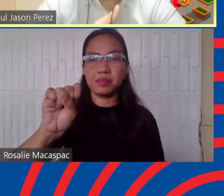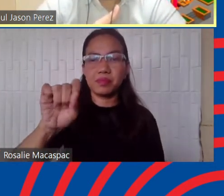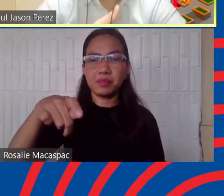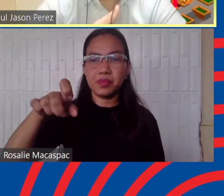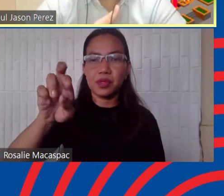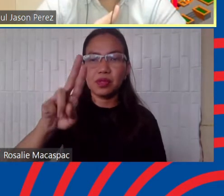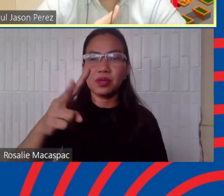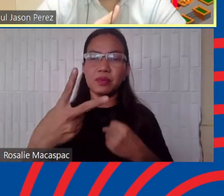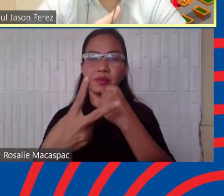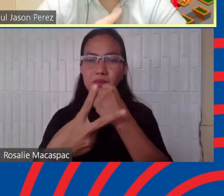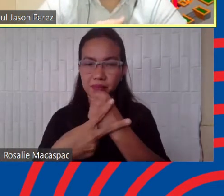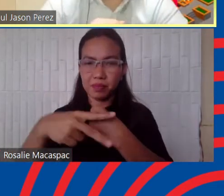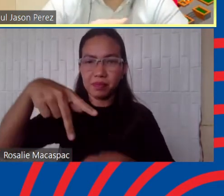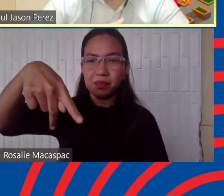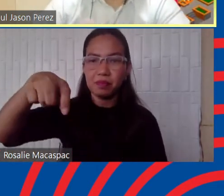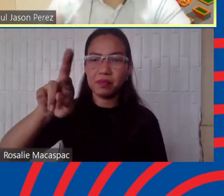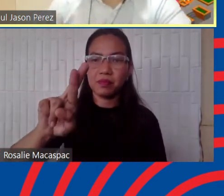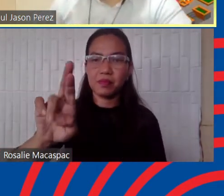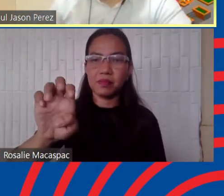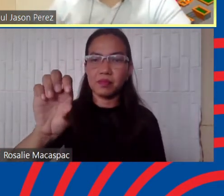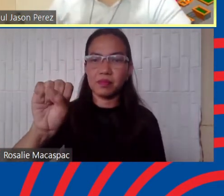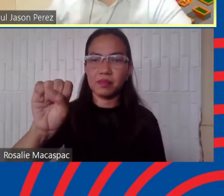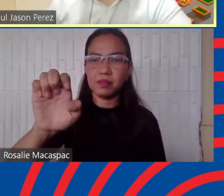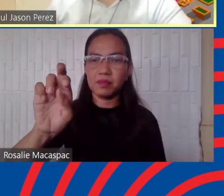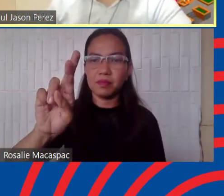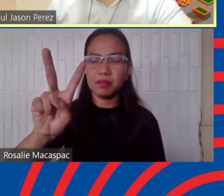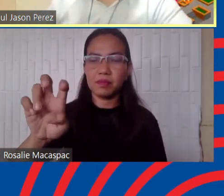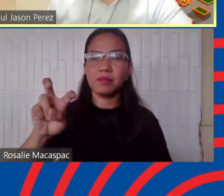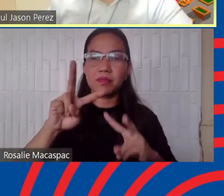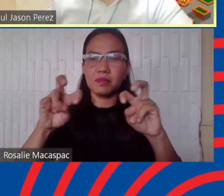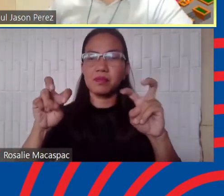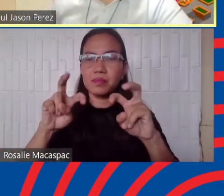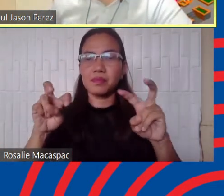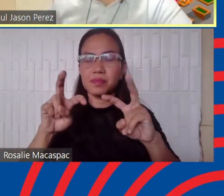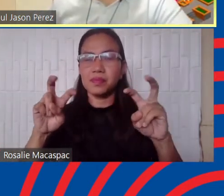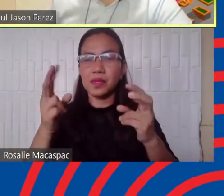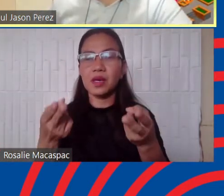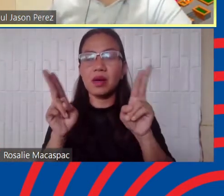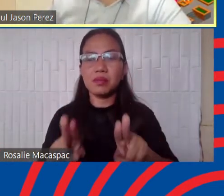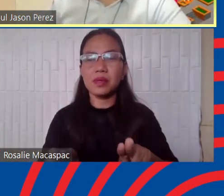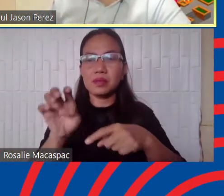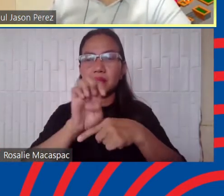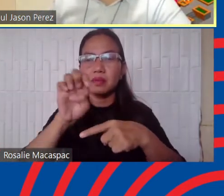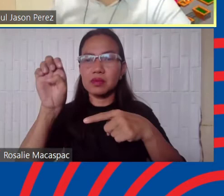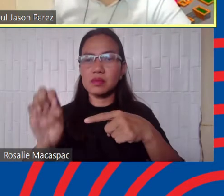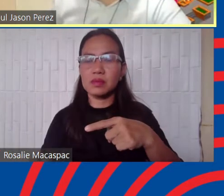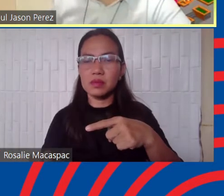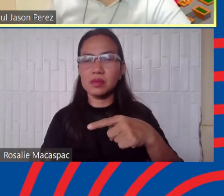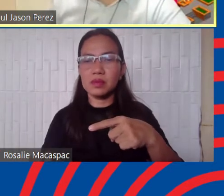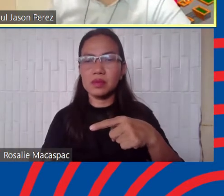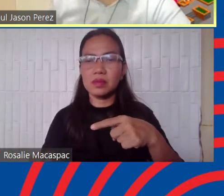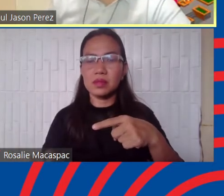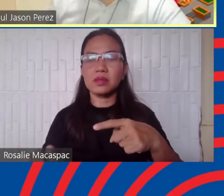your research data. This happens towards the end of the research